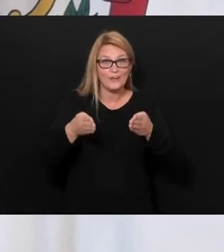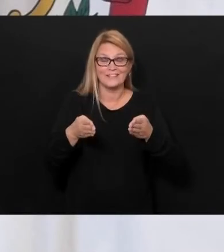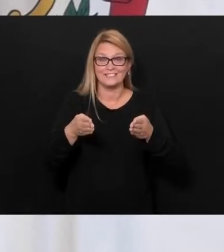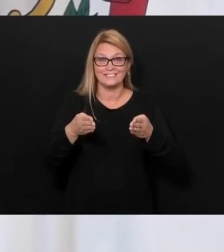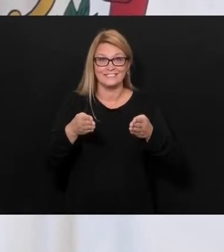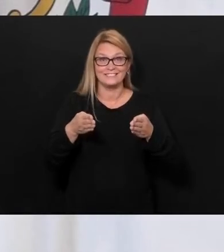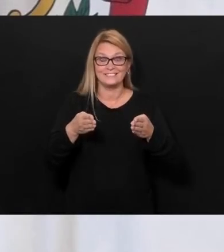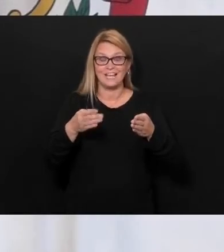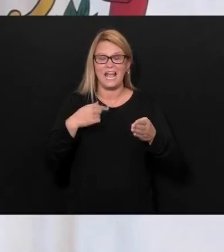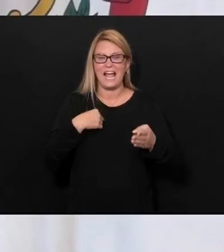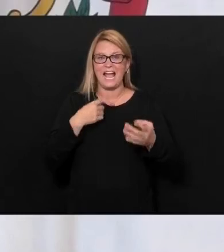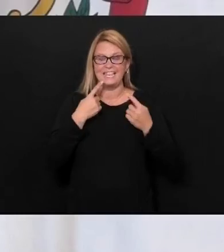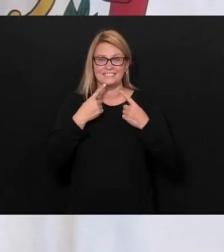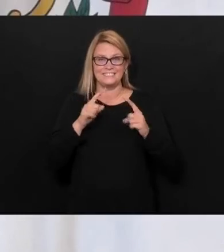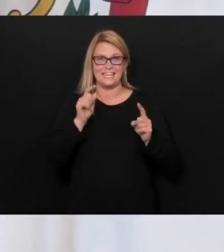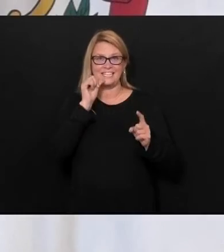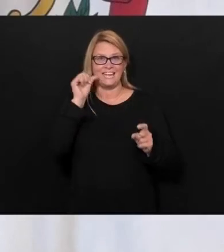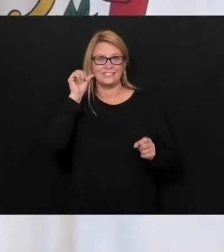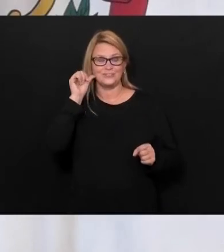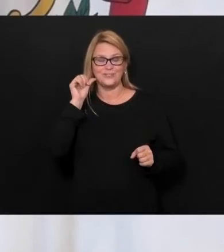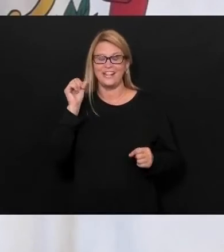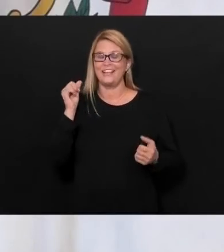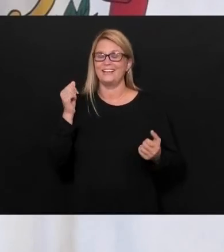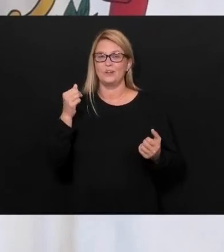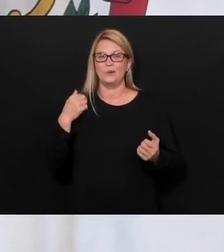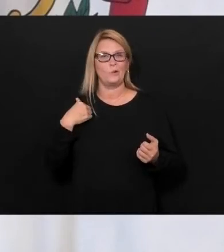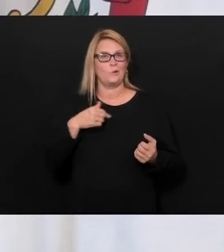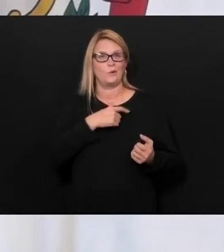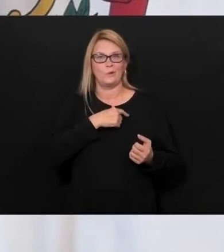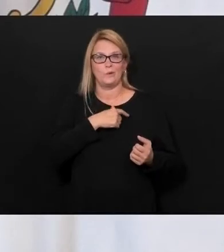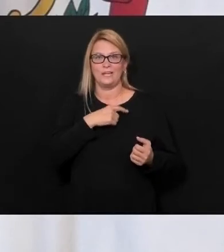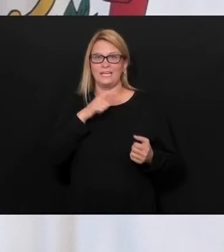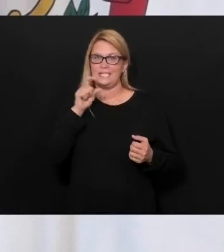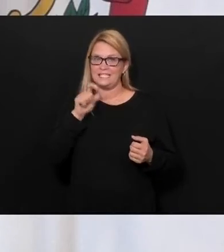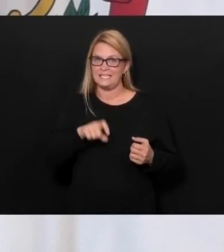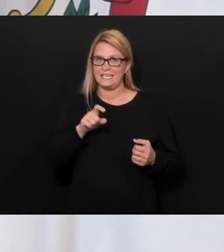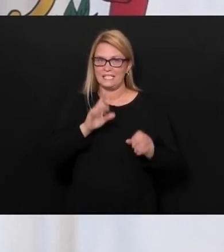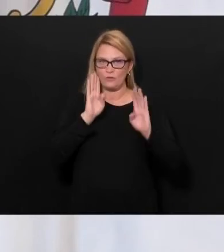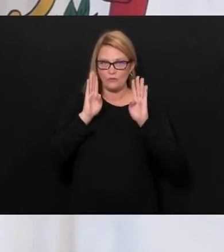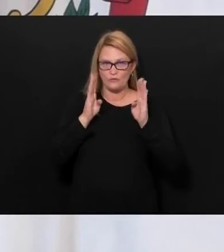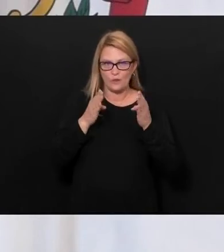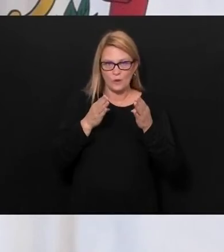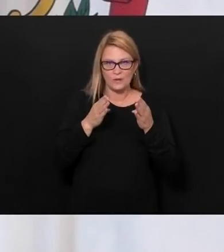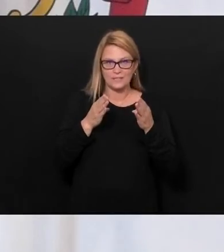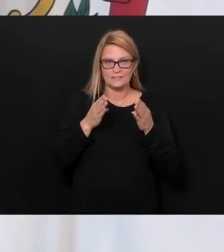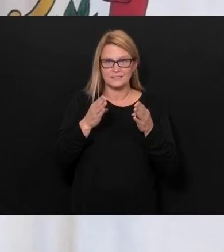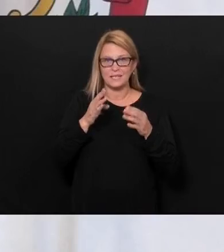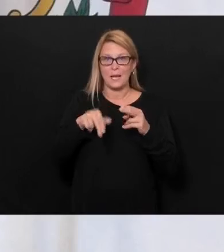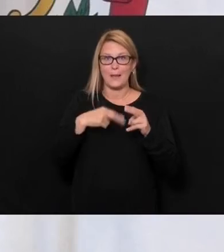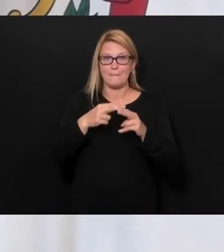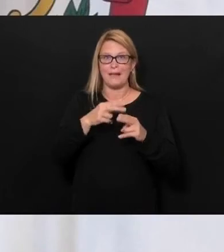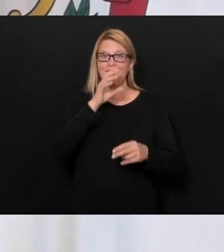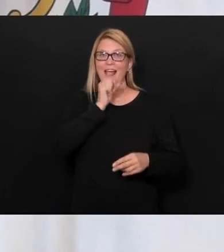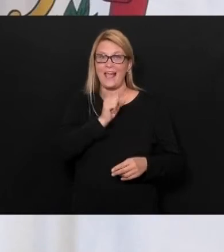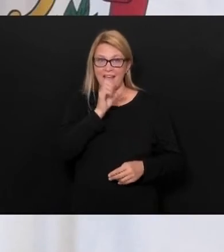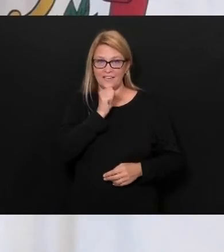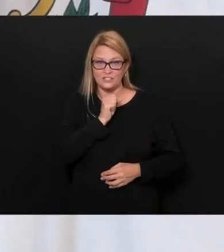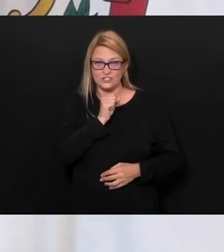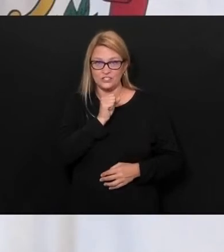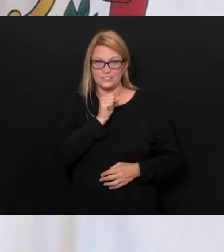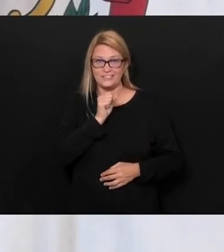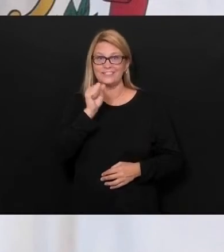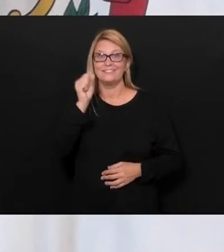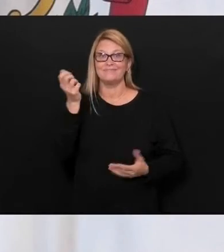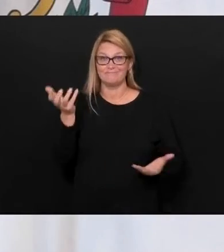yesterday, I was splitting the bullseye. We got to dial into one thing just about age, and